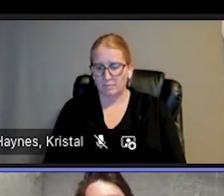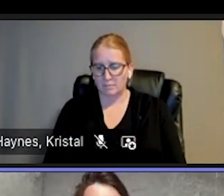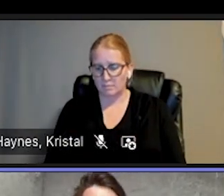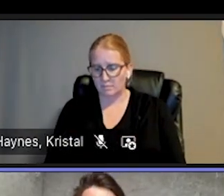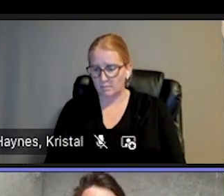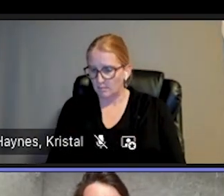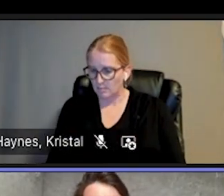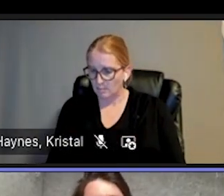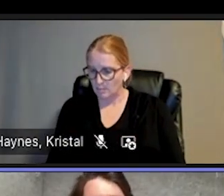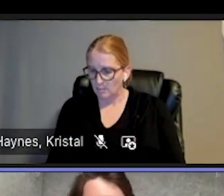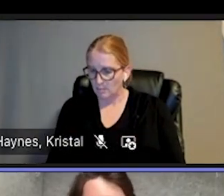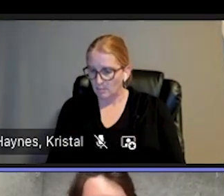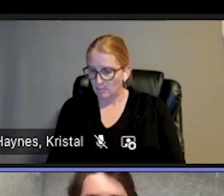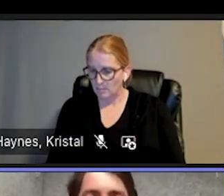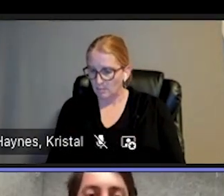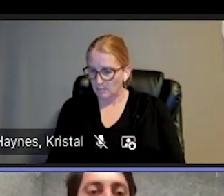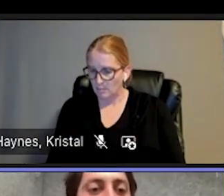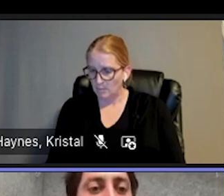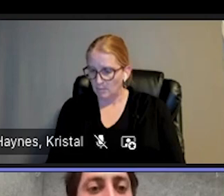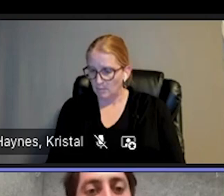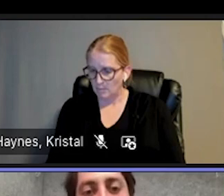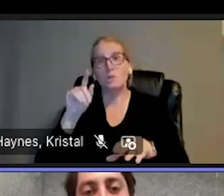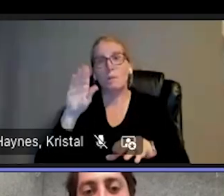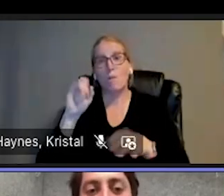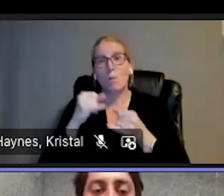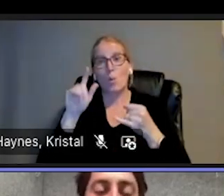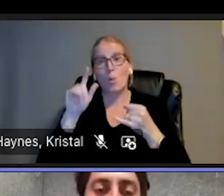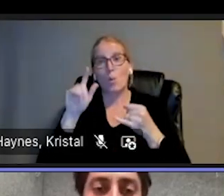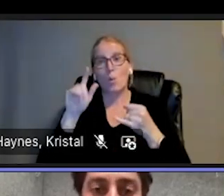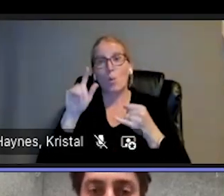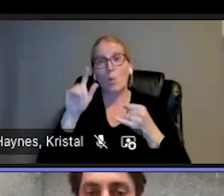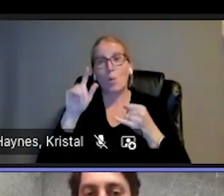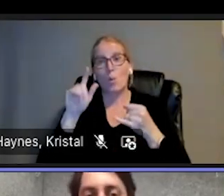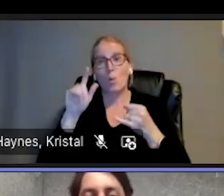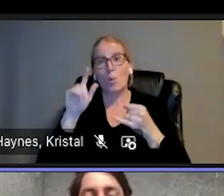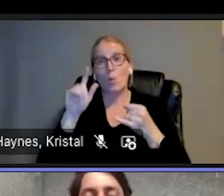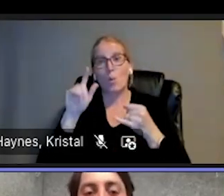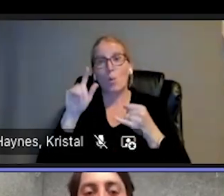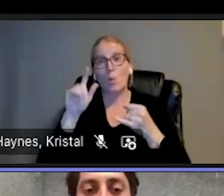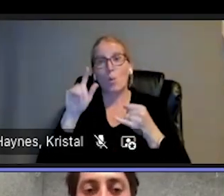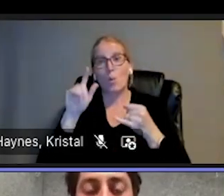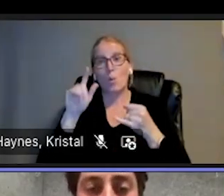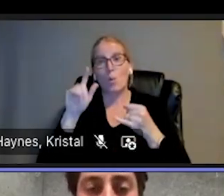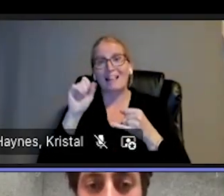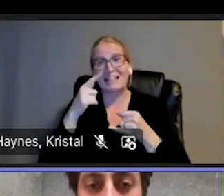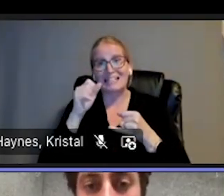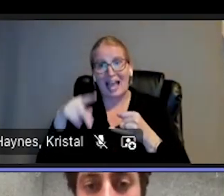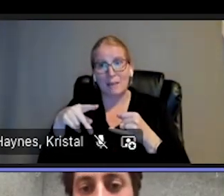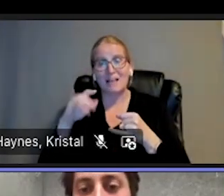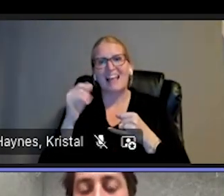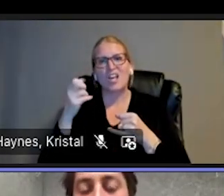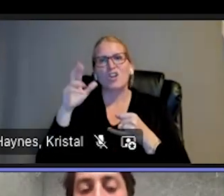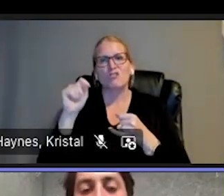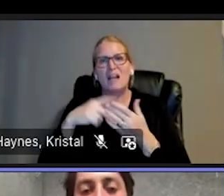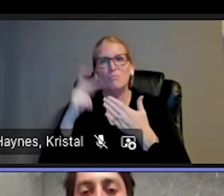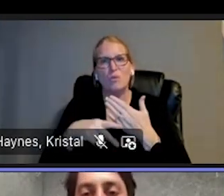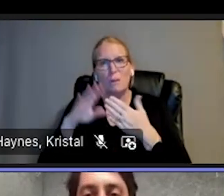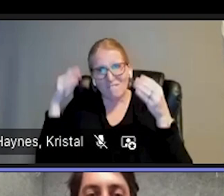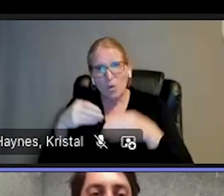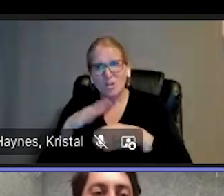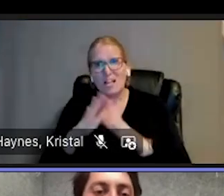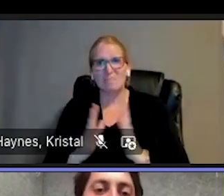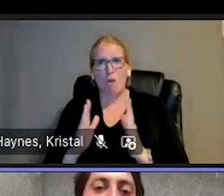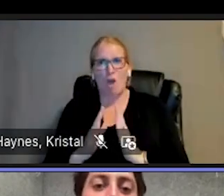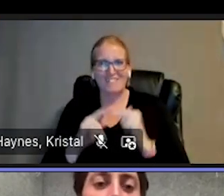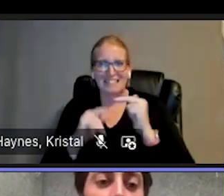would be via a grant program that focuses on small facilities. Those are the 50 feet or less